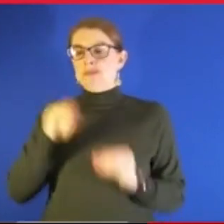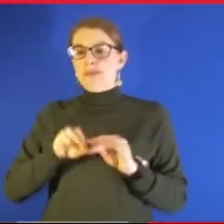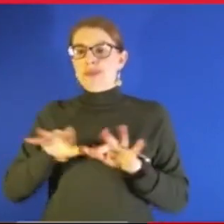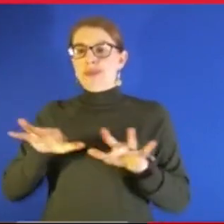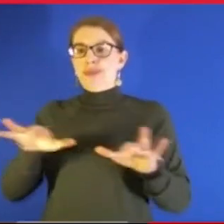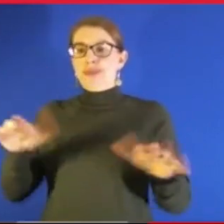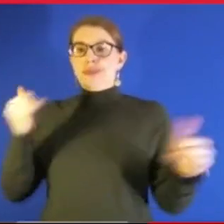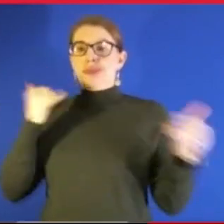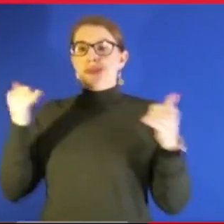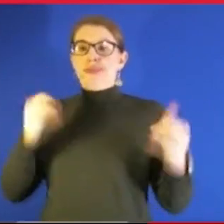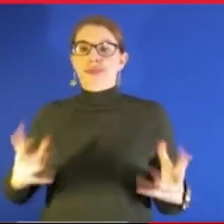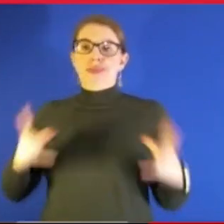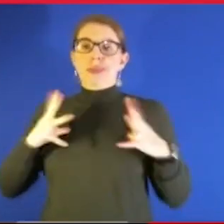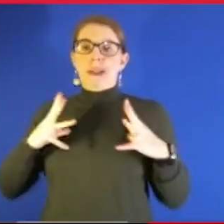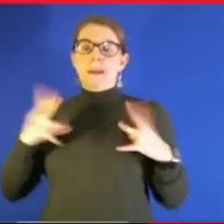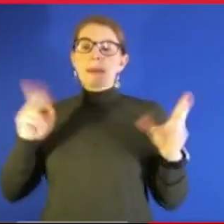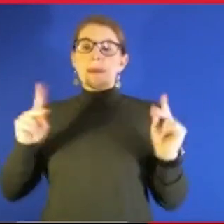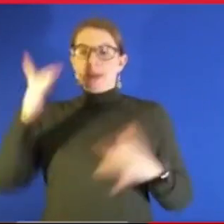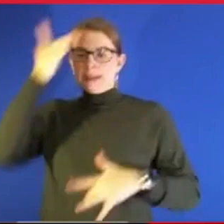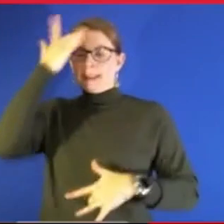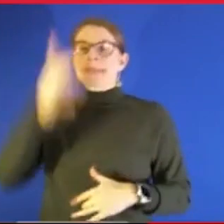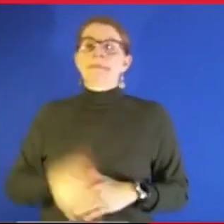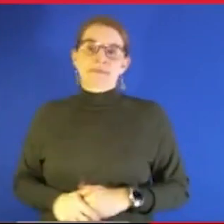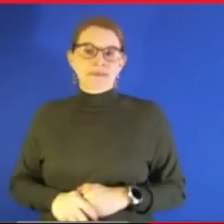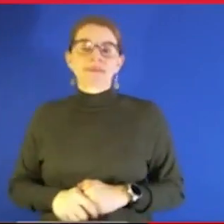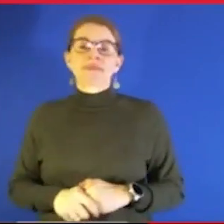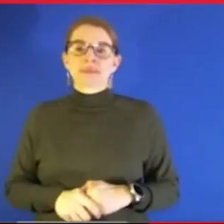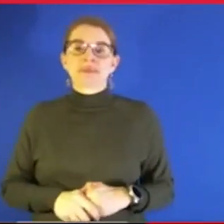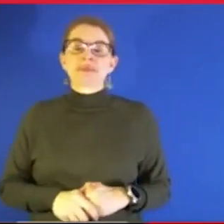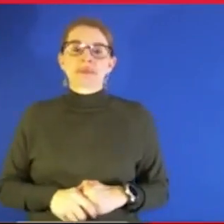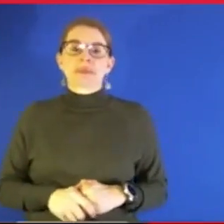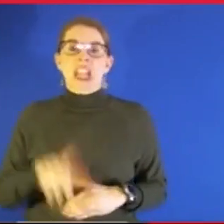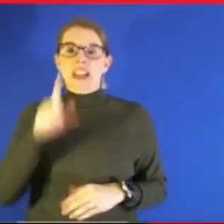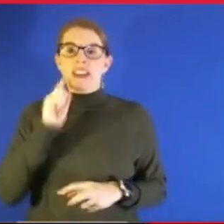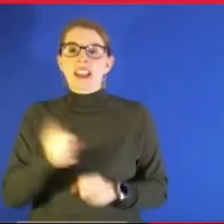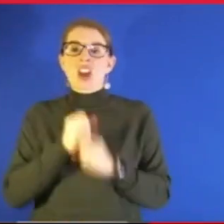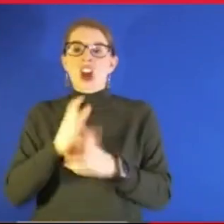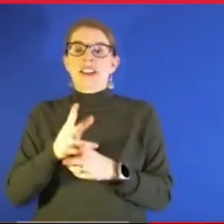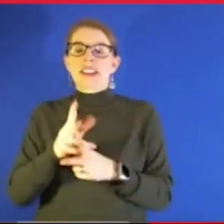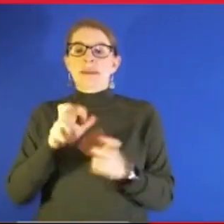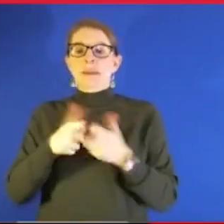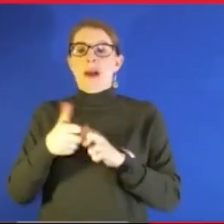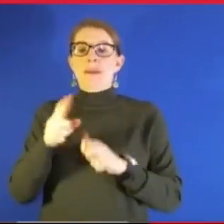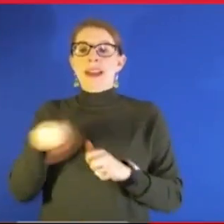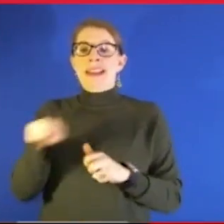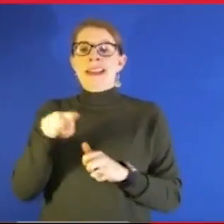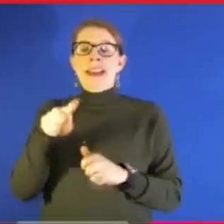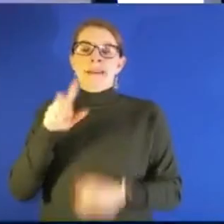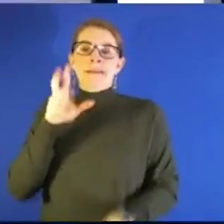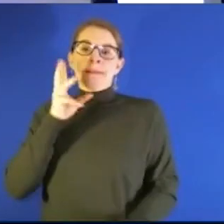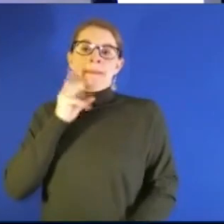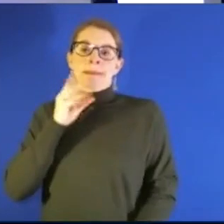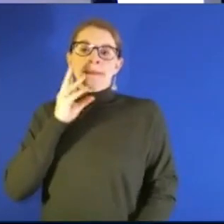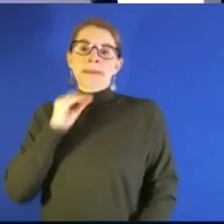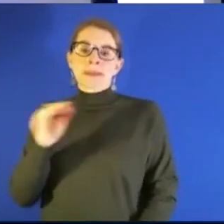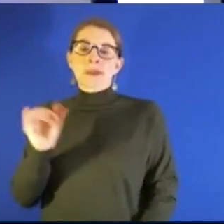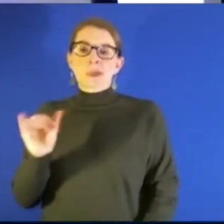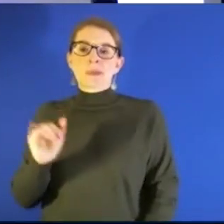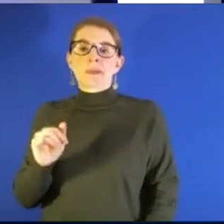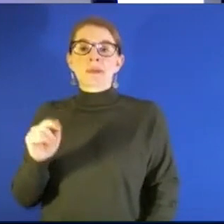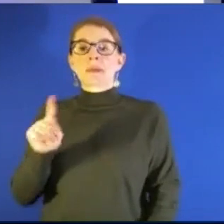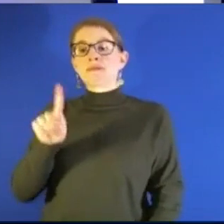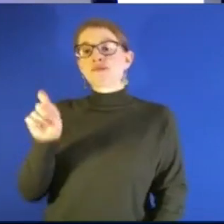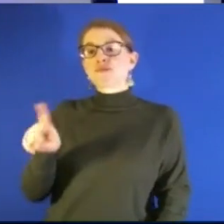in with folks not feeling well, and I do think that's contributing to some of the issues they're having to deal with. Yes. Joe, another question for you from